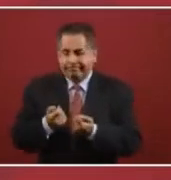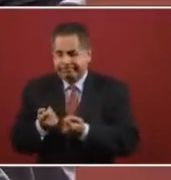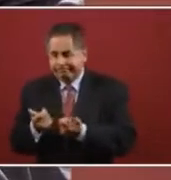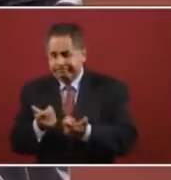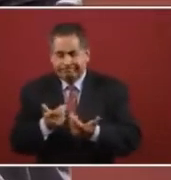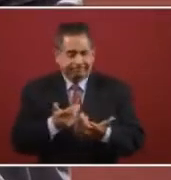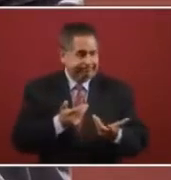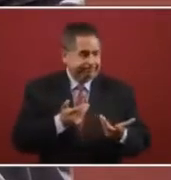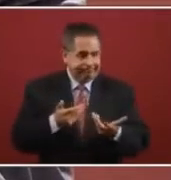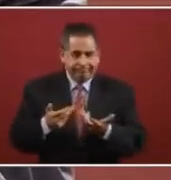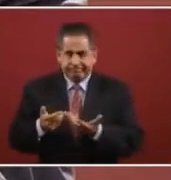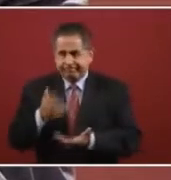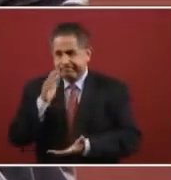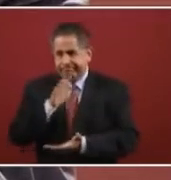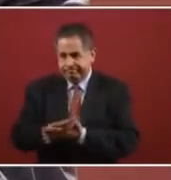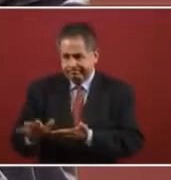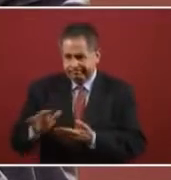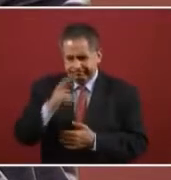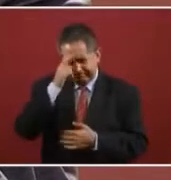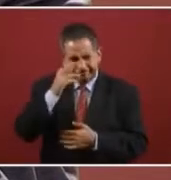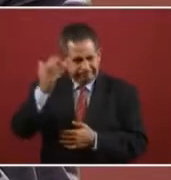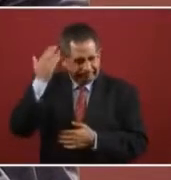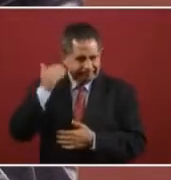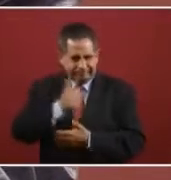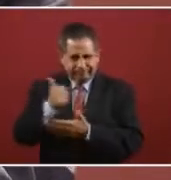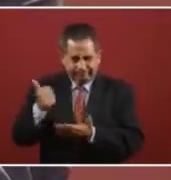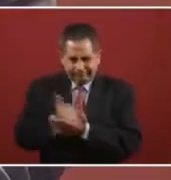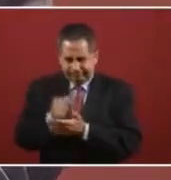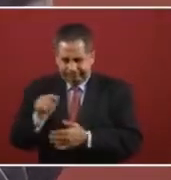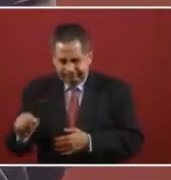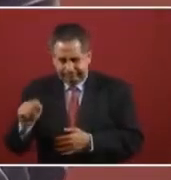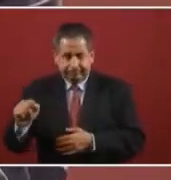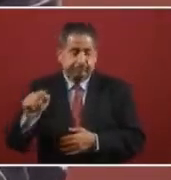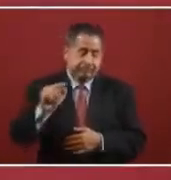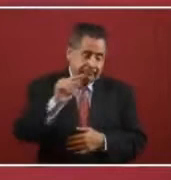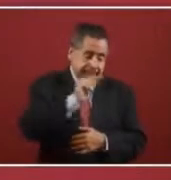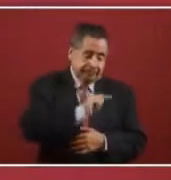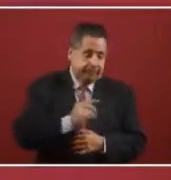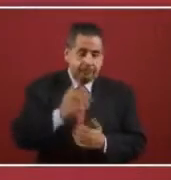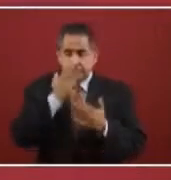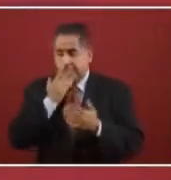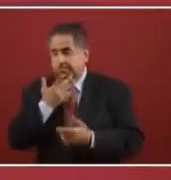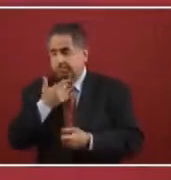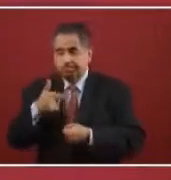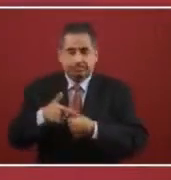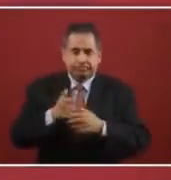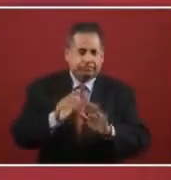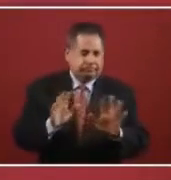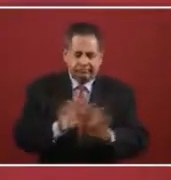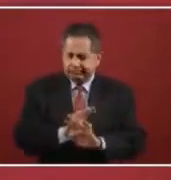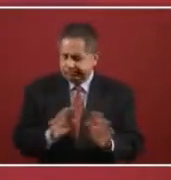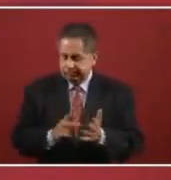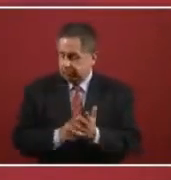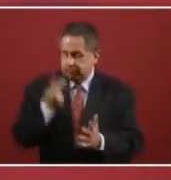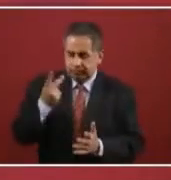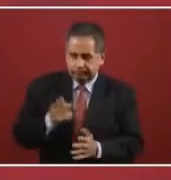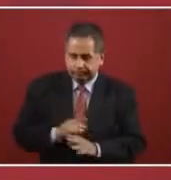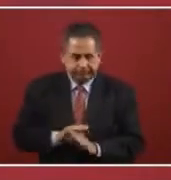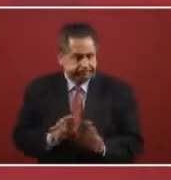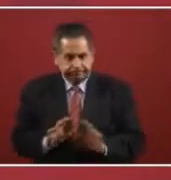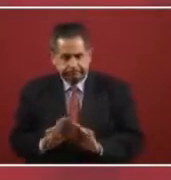left abasto de gasolina, without enough gasoline in the city estados, and in other states.